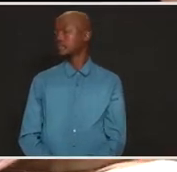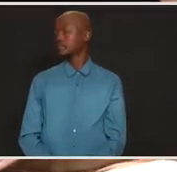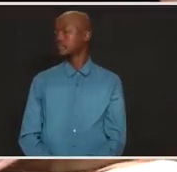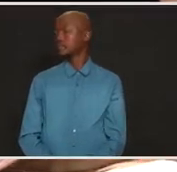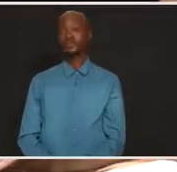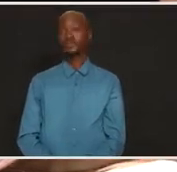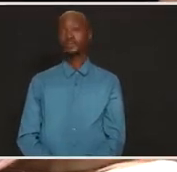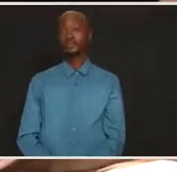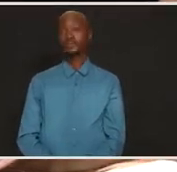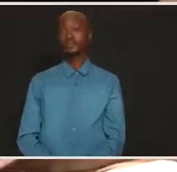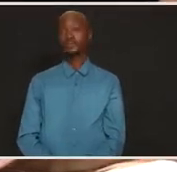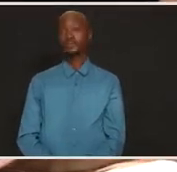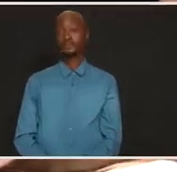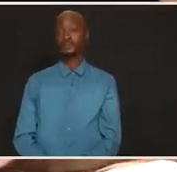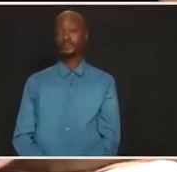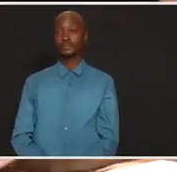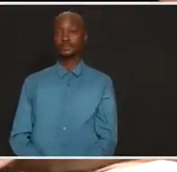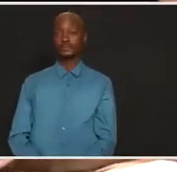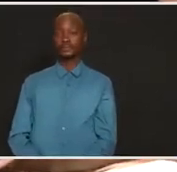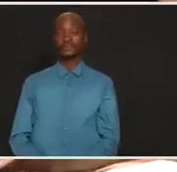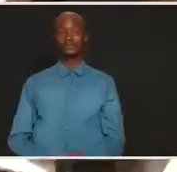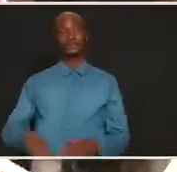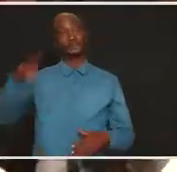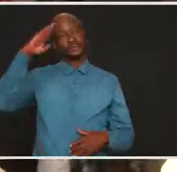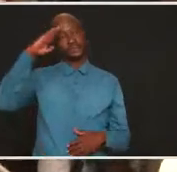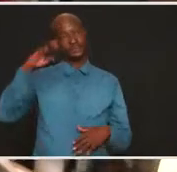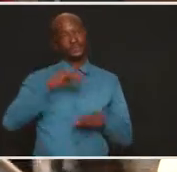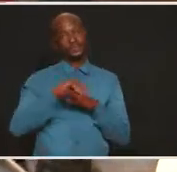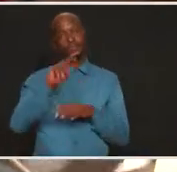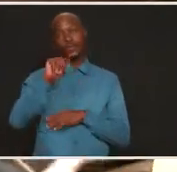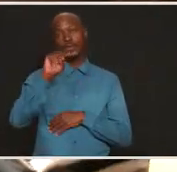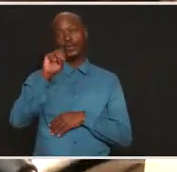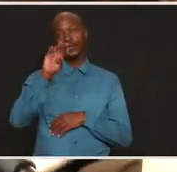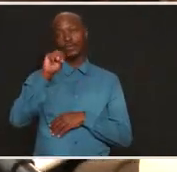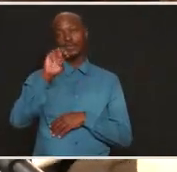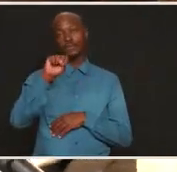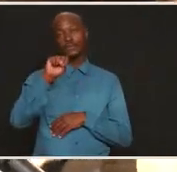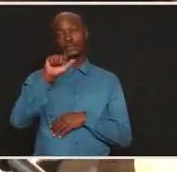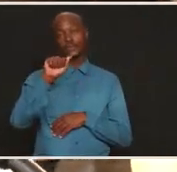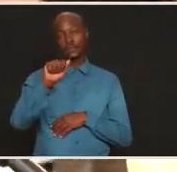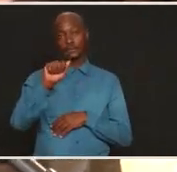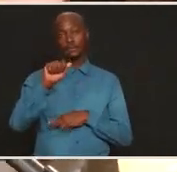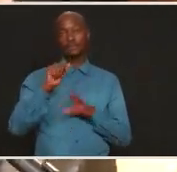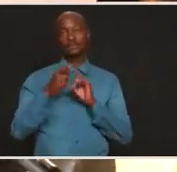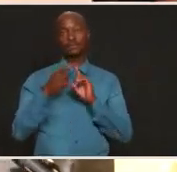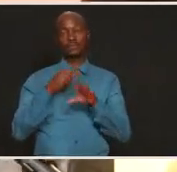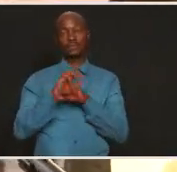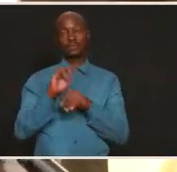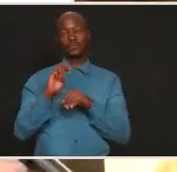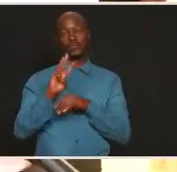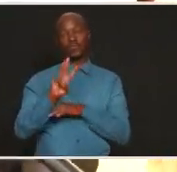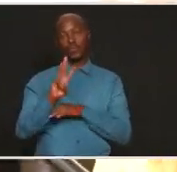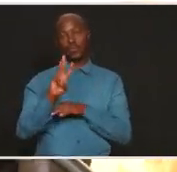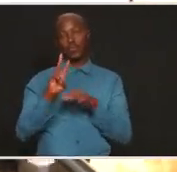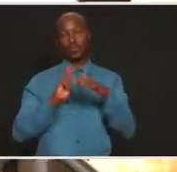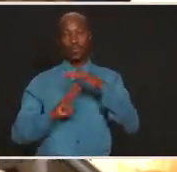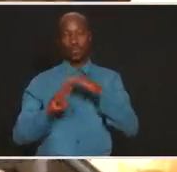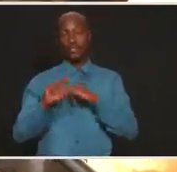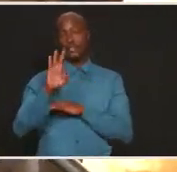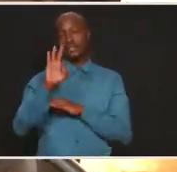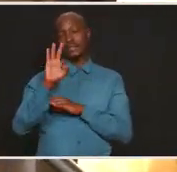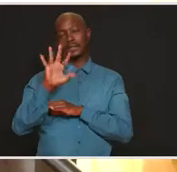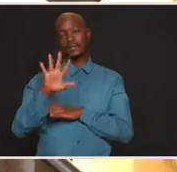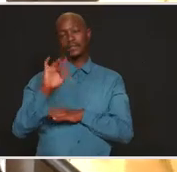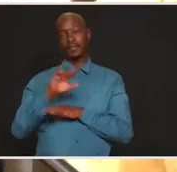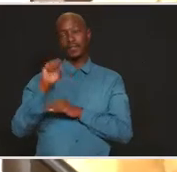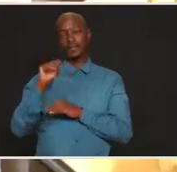okay good day my name is I'm from award 35 representing Sanko